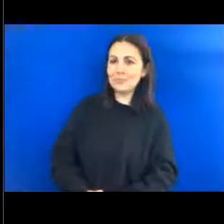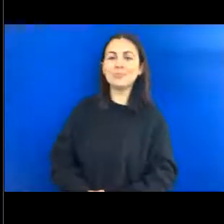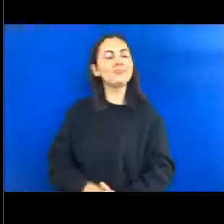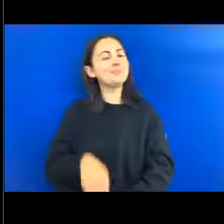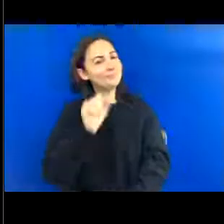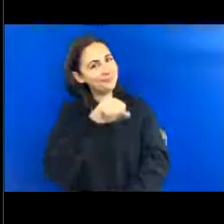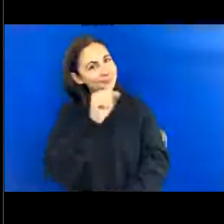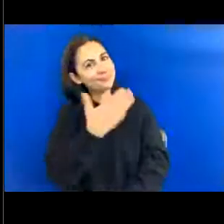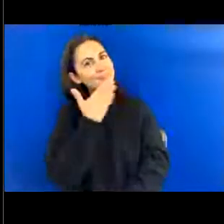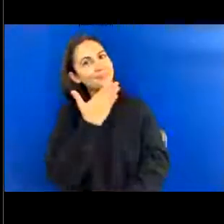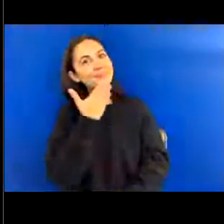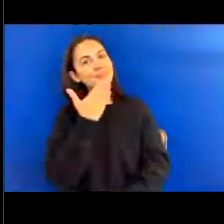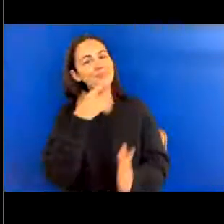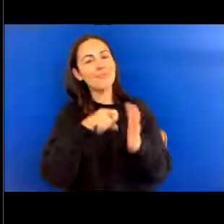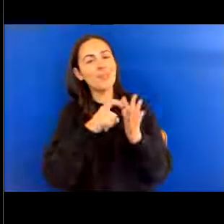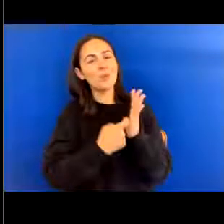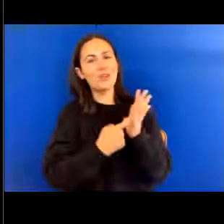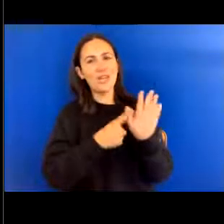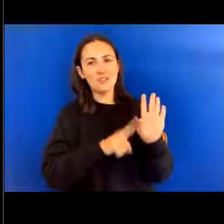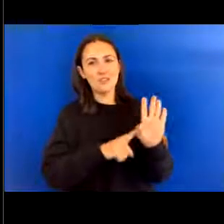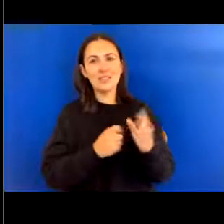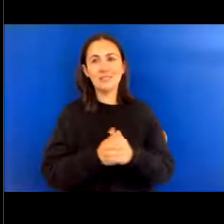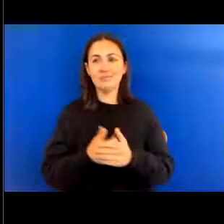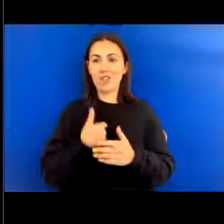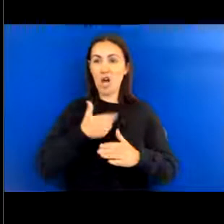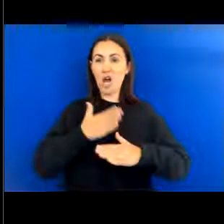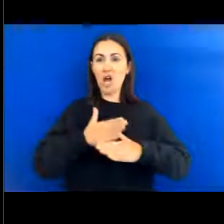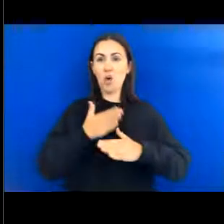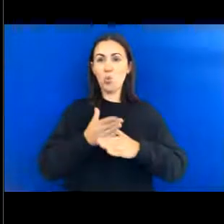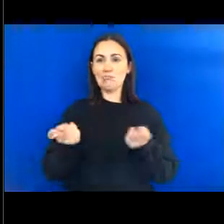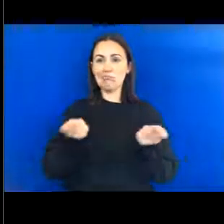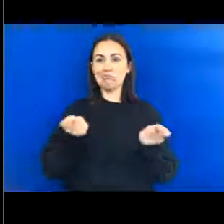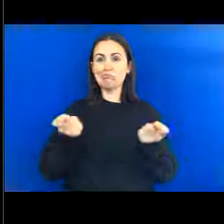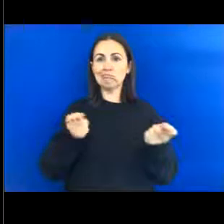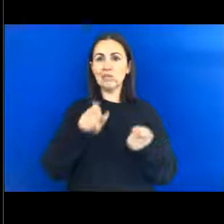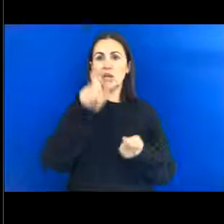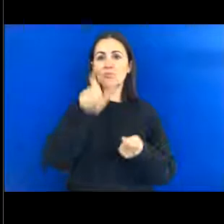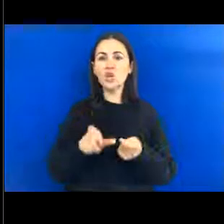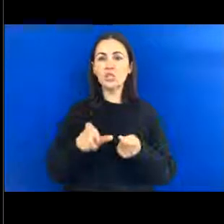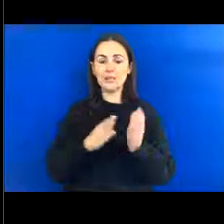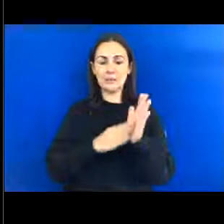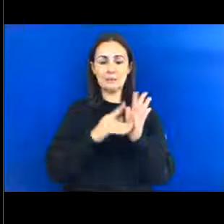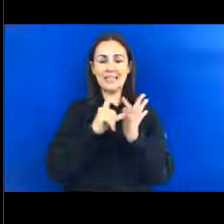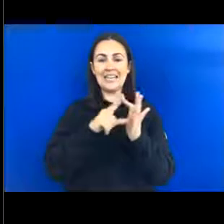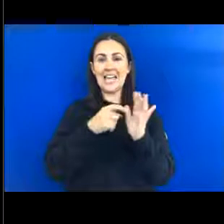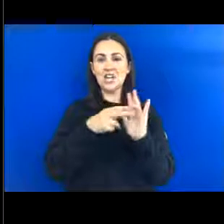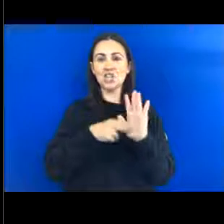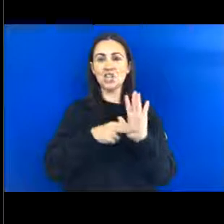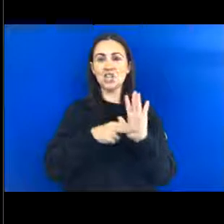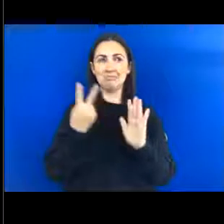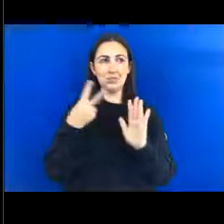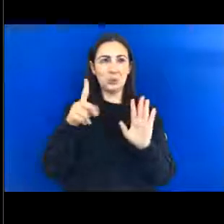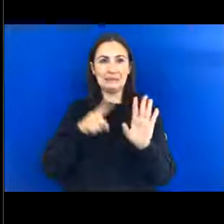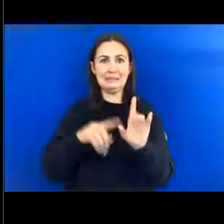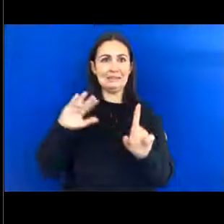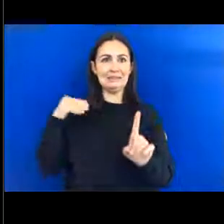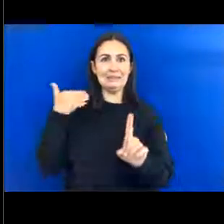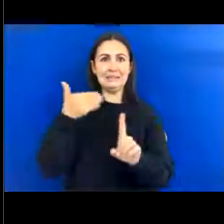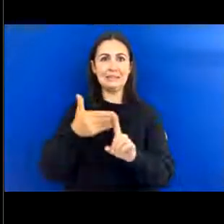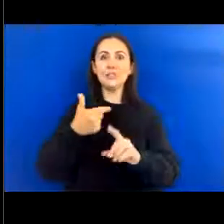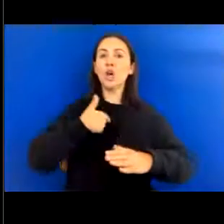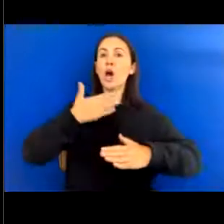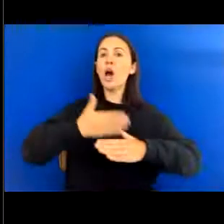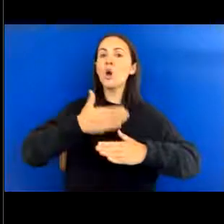thanks Kerry. So I've been a mediator for over 20 years and I've been working for the Community Justice